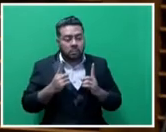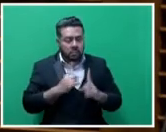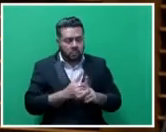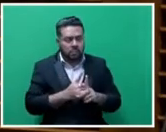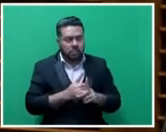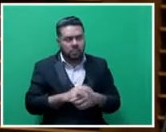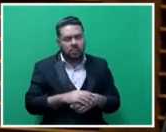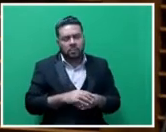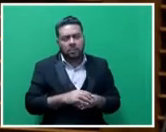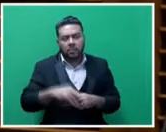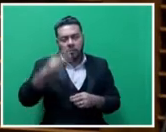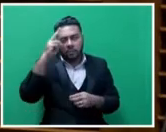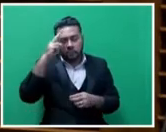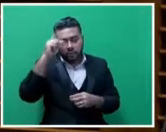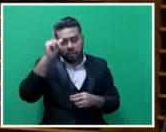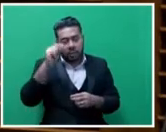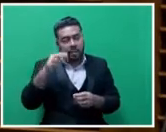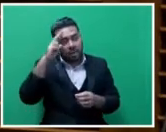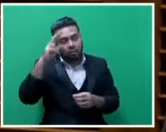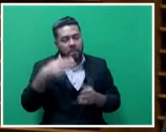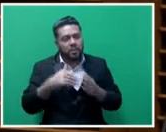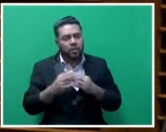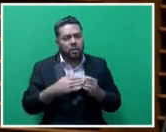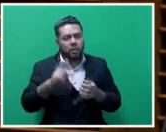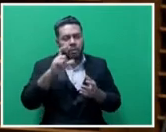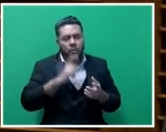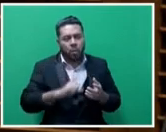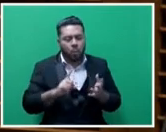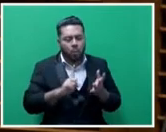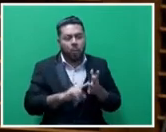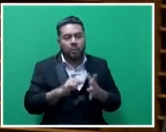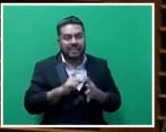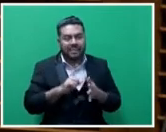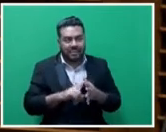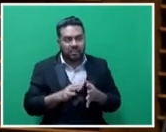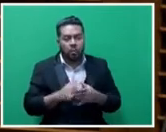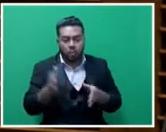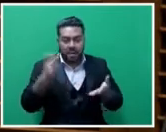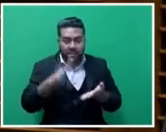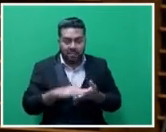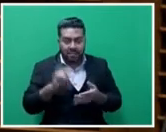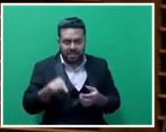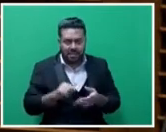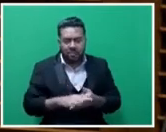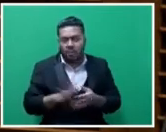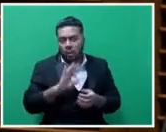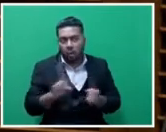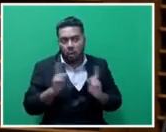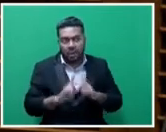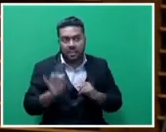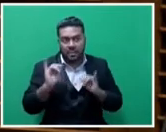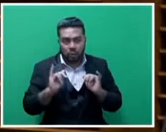with the Fijian National Building Code. Now, in order to minimize this non-compliance issue, so